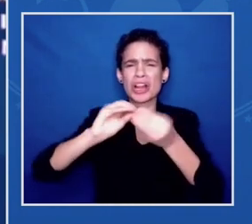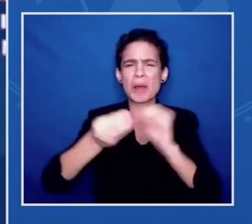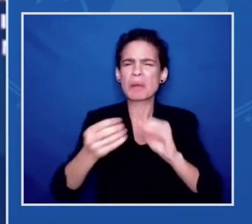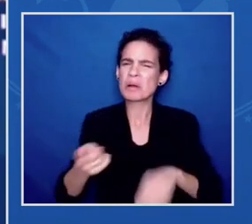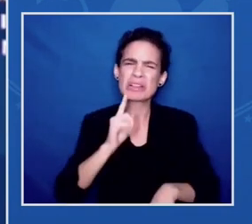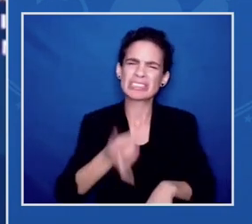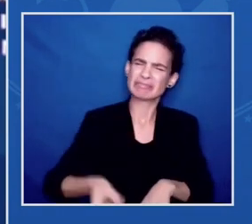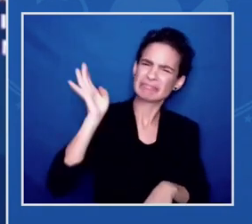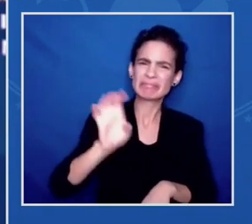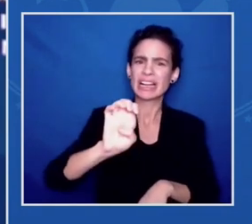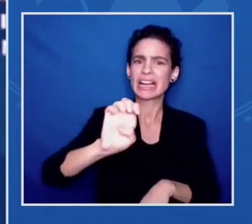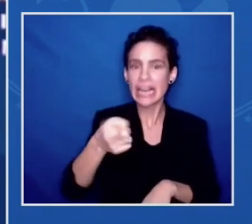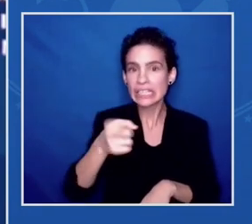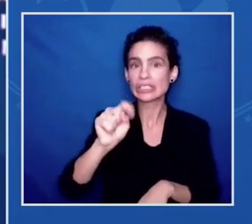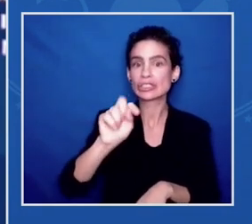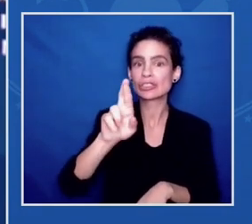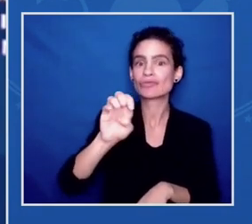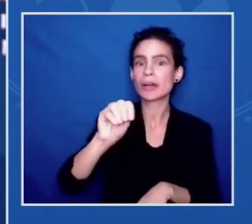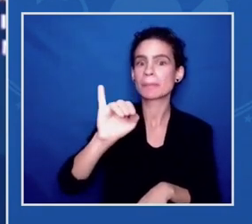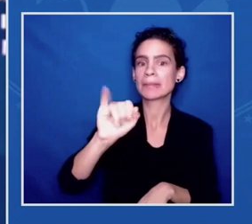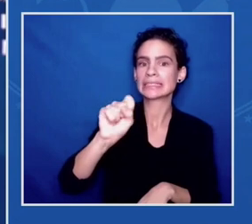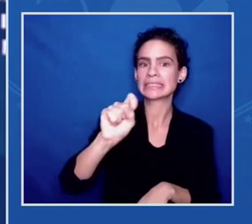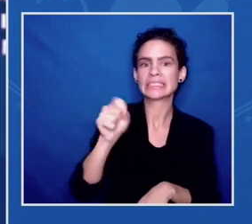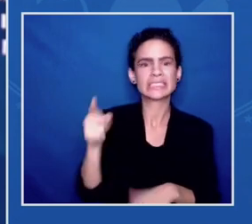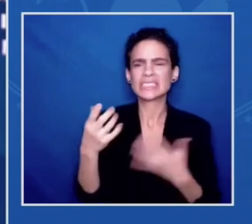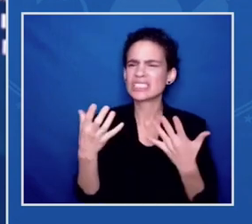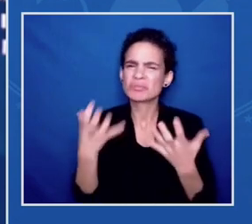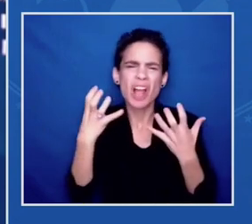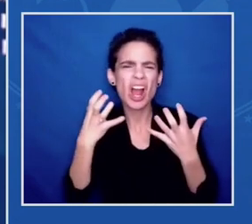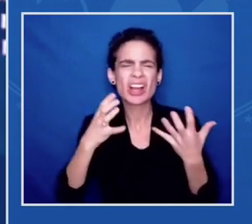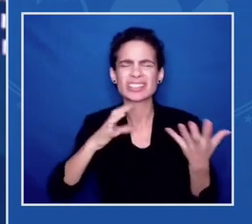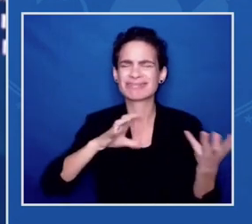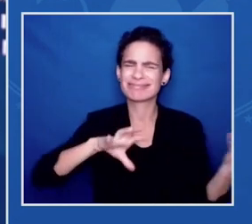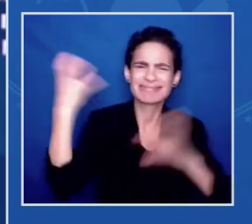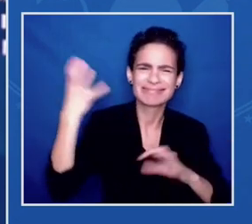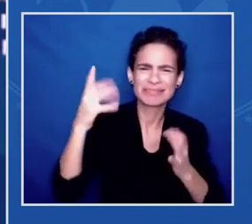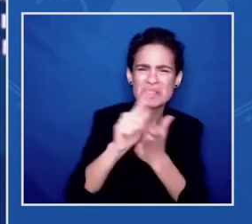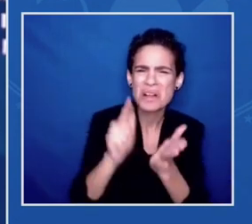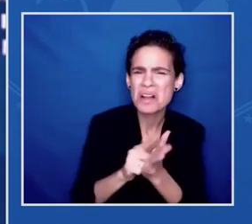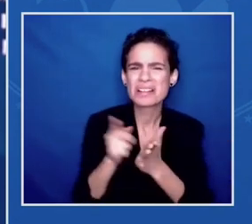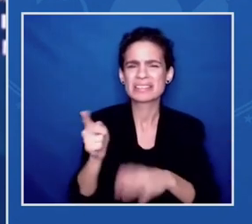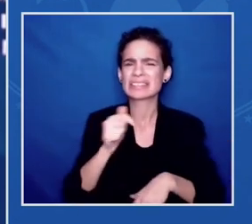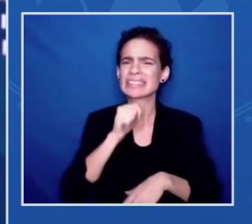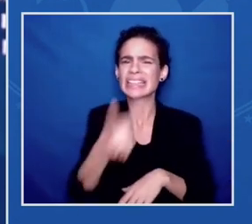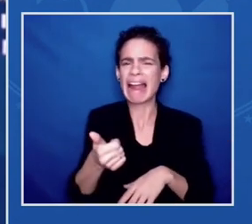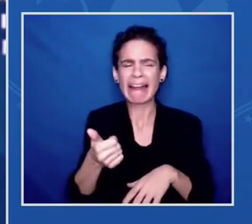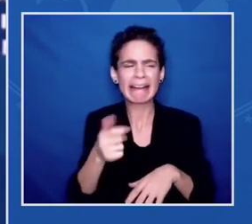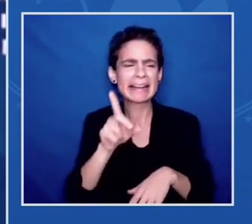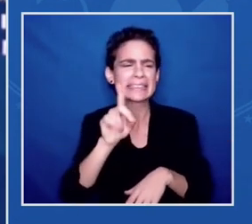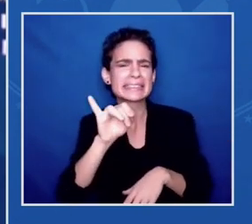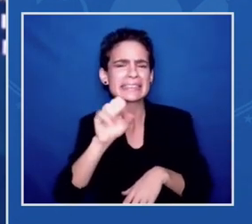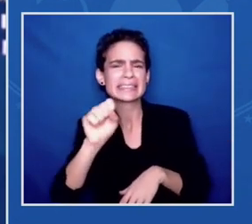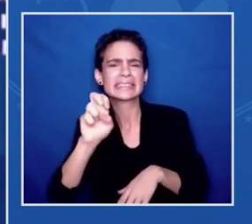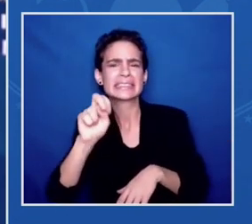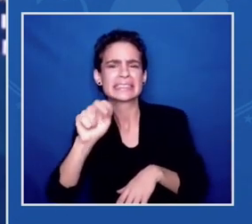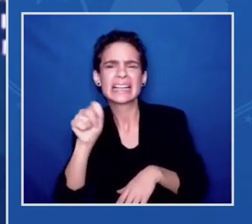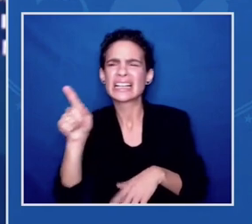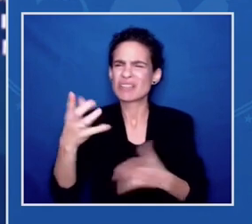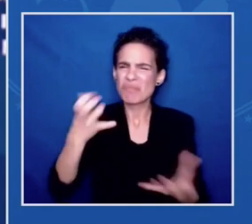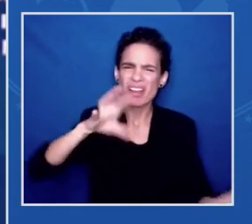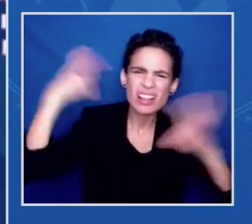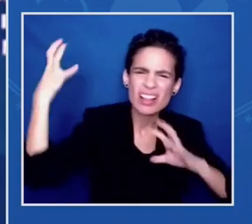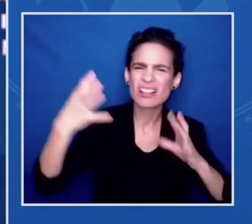small number of extremists dedicated to lawlessness. This is not dissent. It's